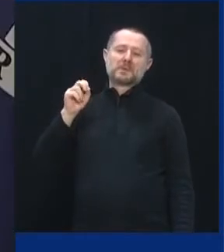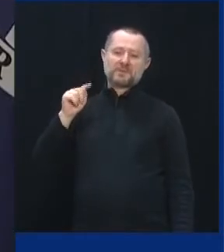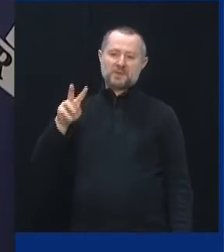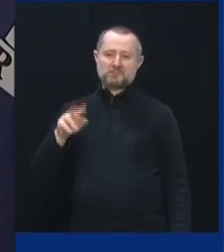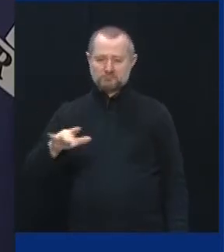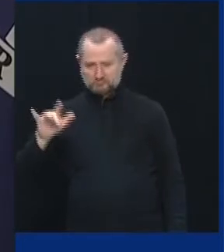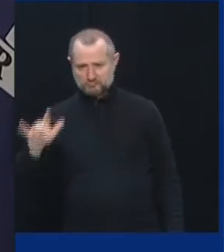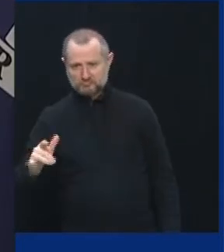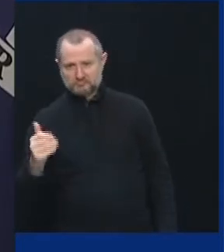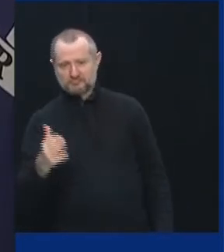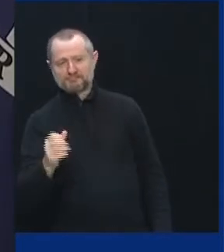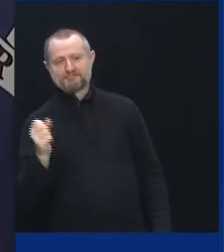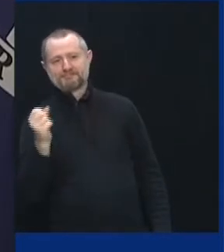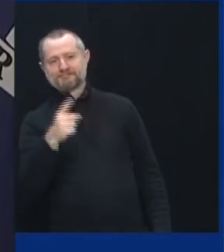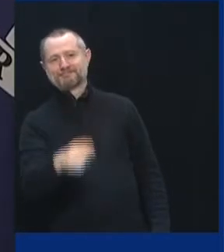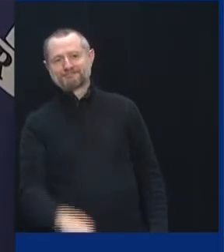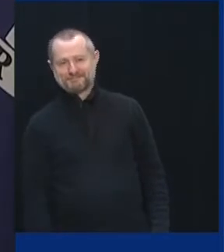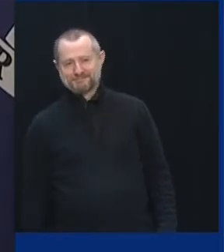microphone.